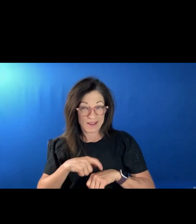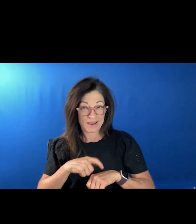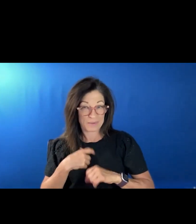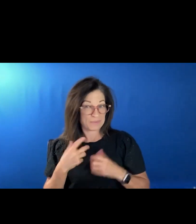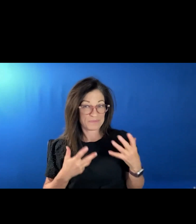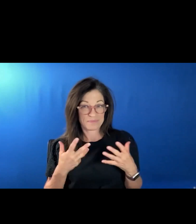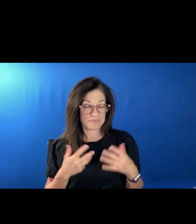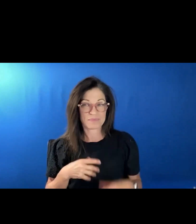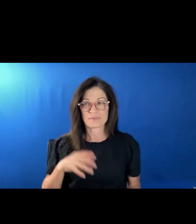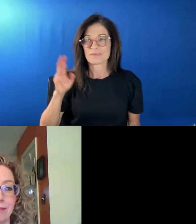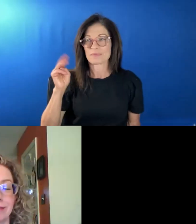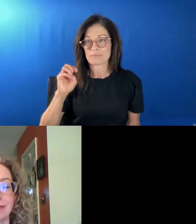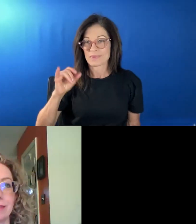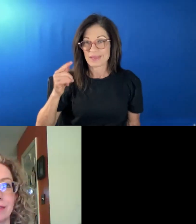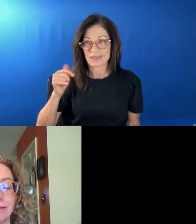Well, absolutely